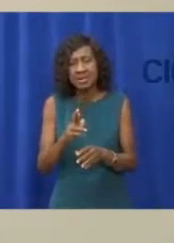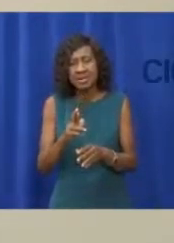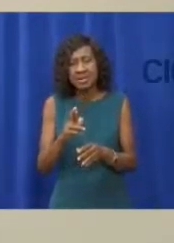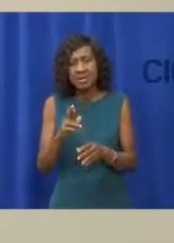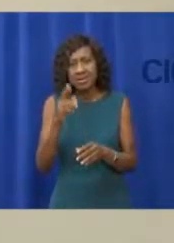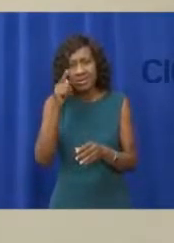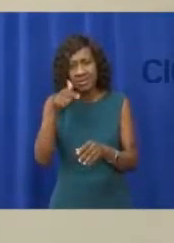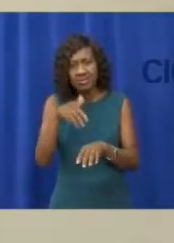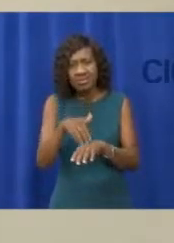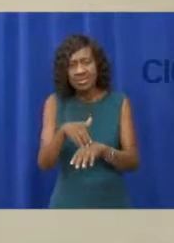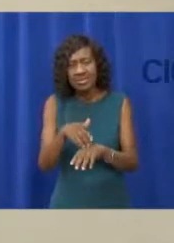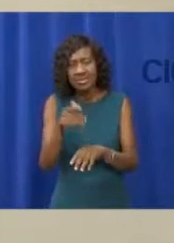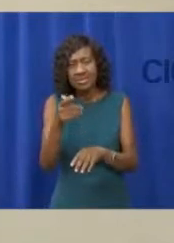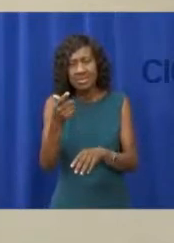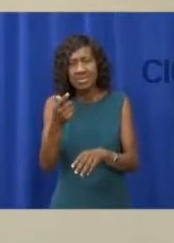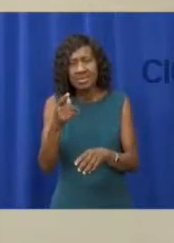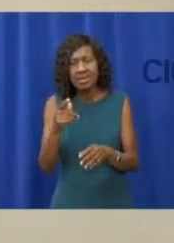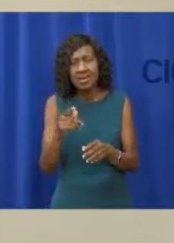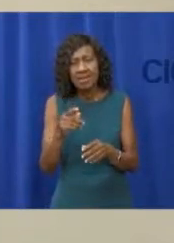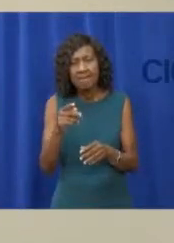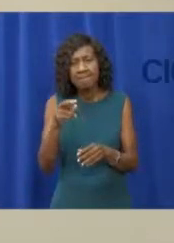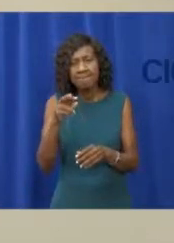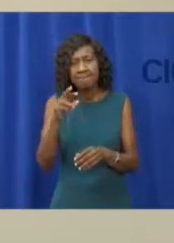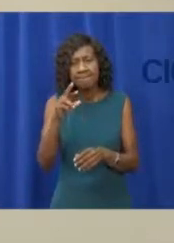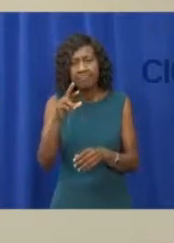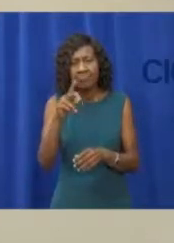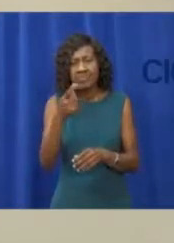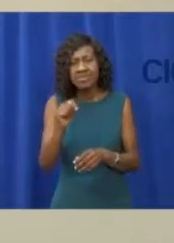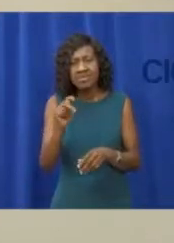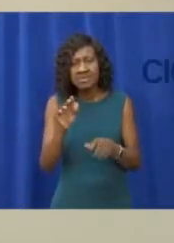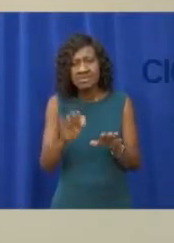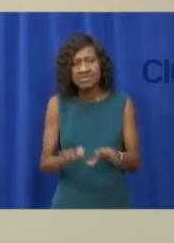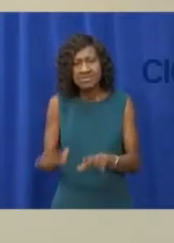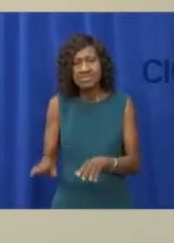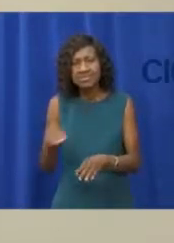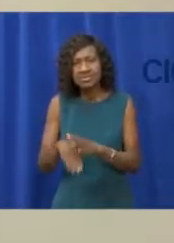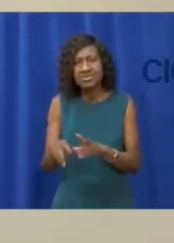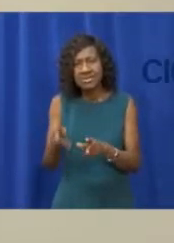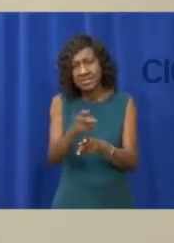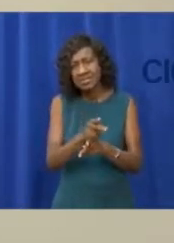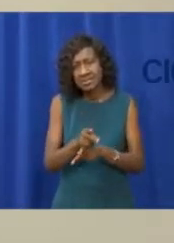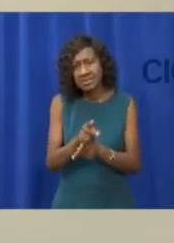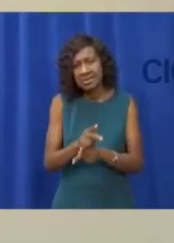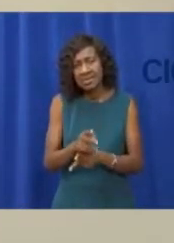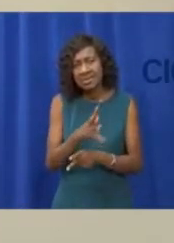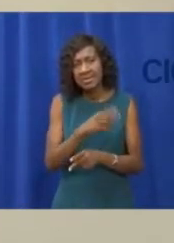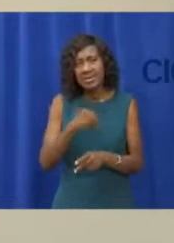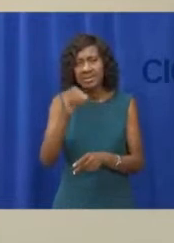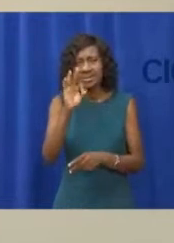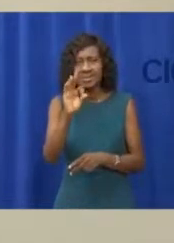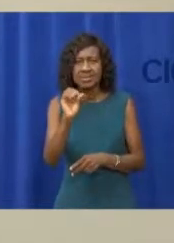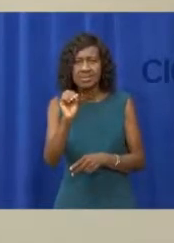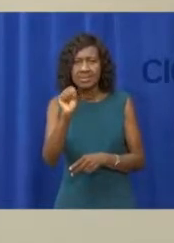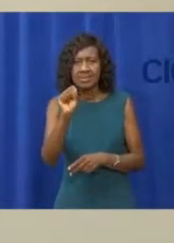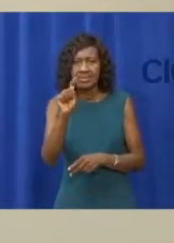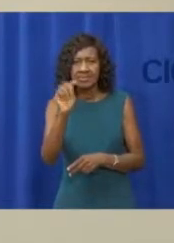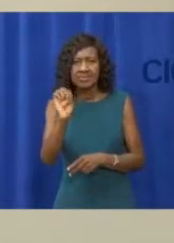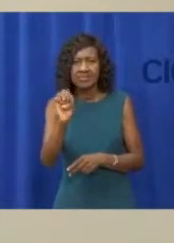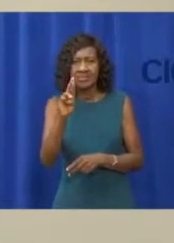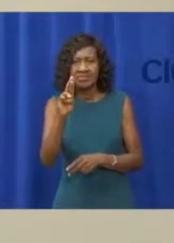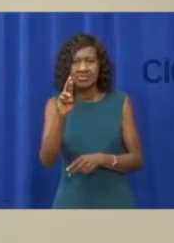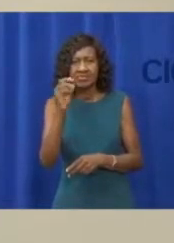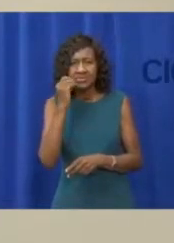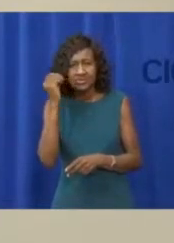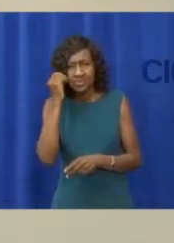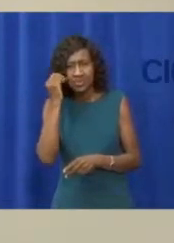Regular contact continues to be made with the children in care and foster placements, families, and seniors in the